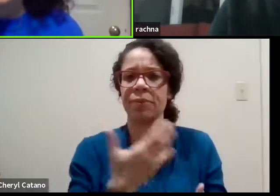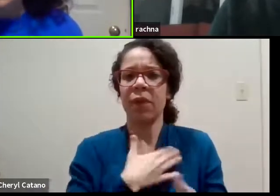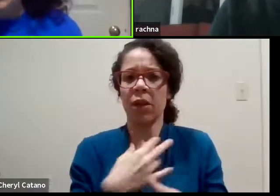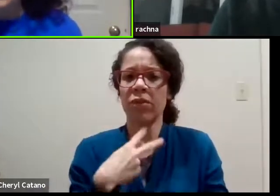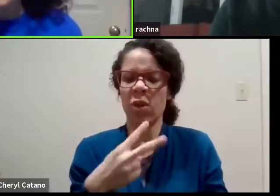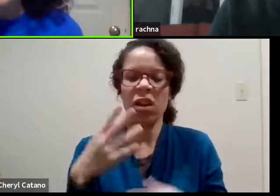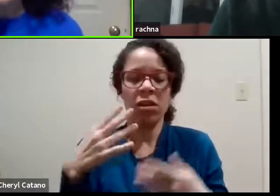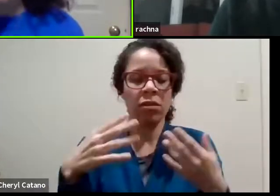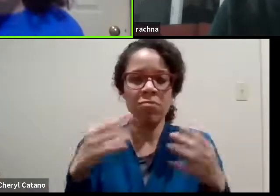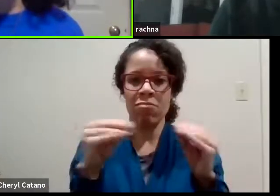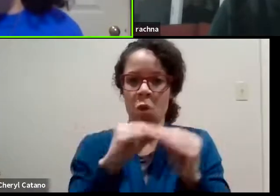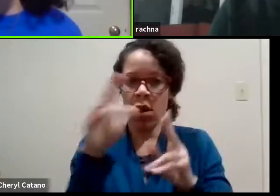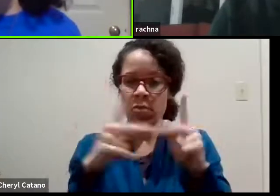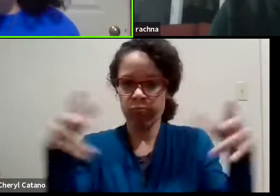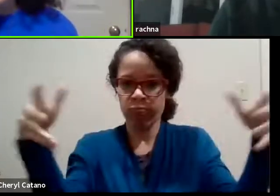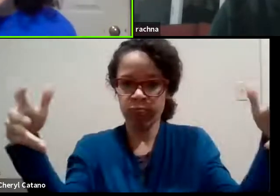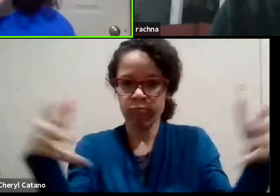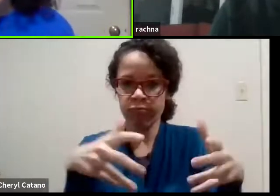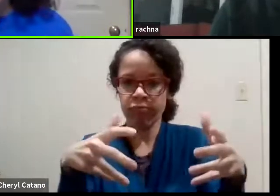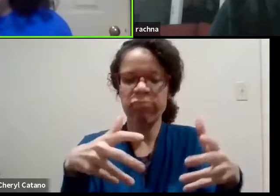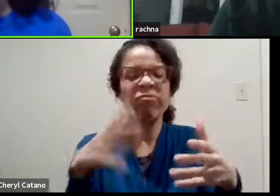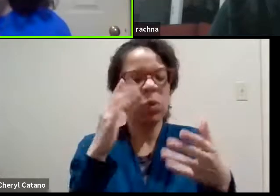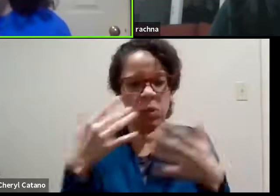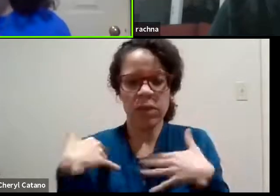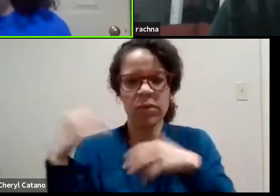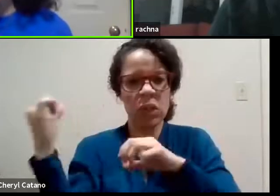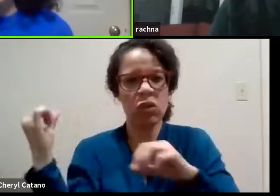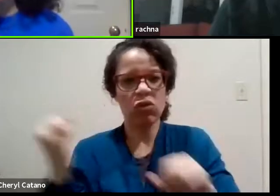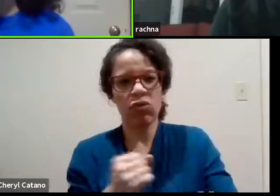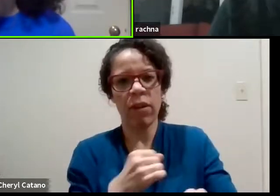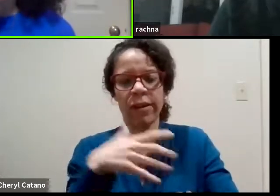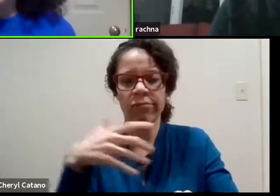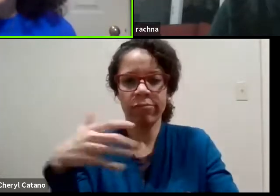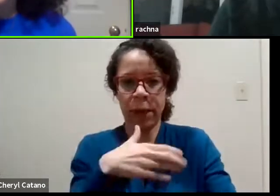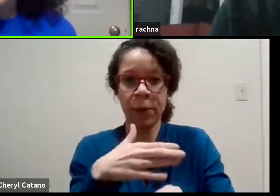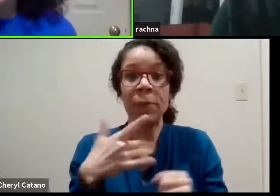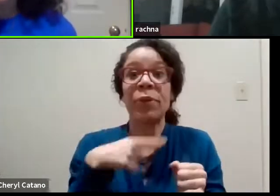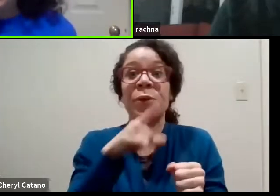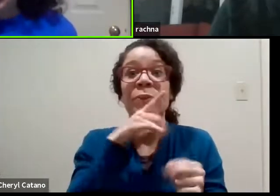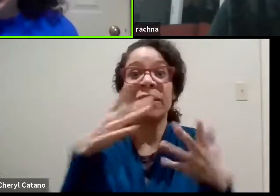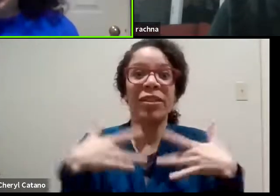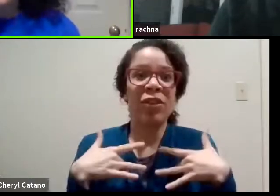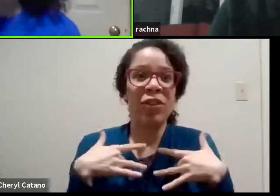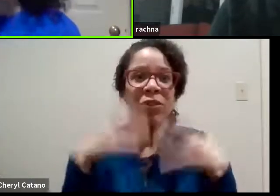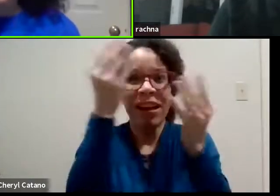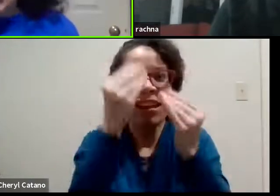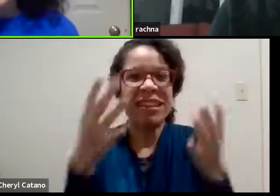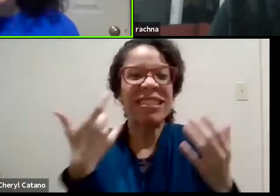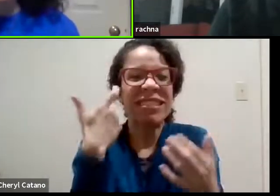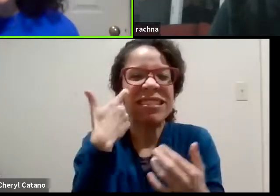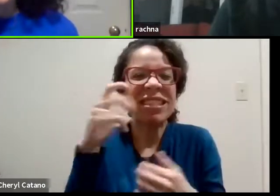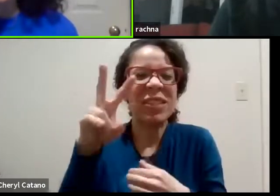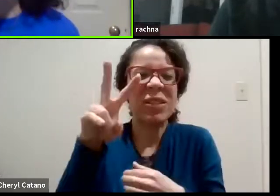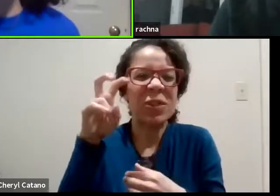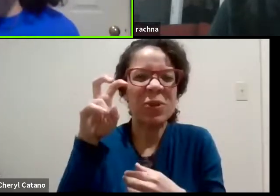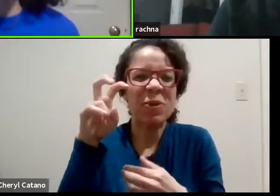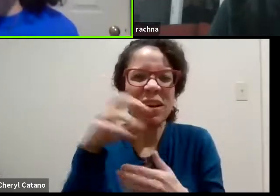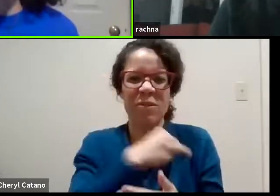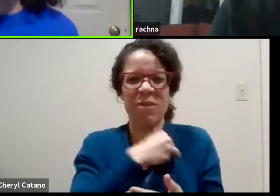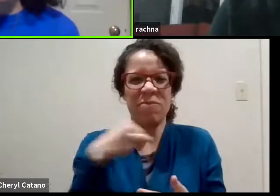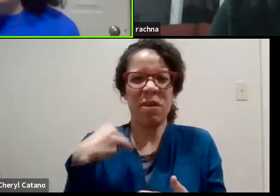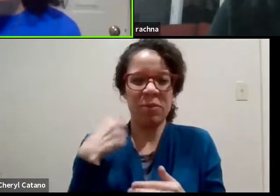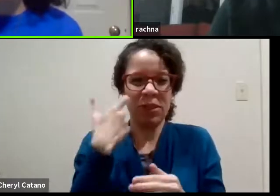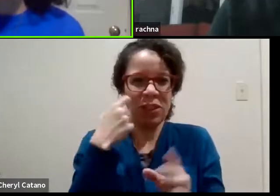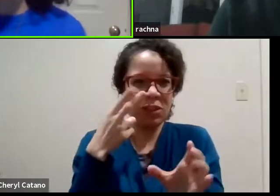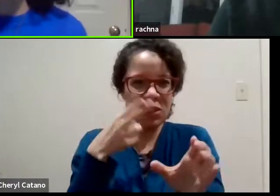and strength in numbers. I'm delighted to say that we had our 200th member join this week. Um,